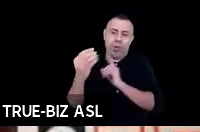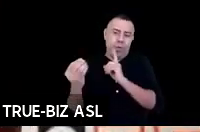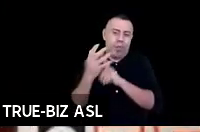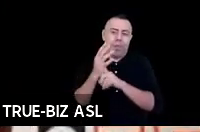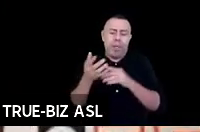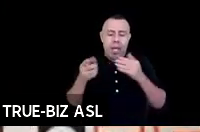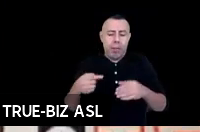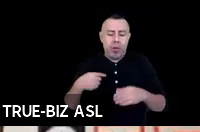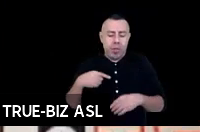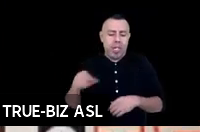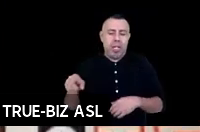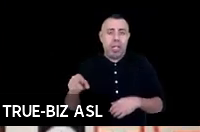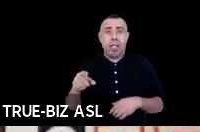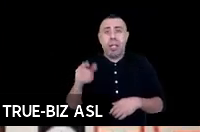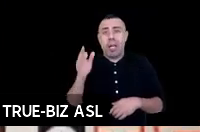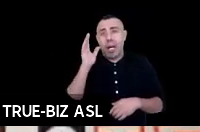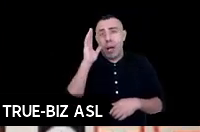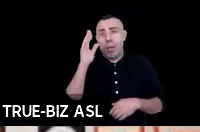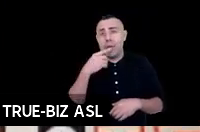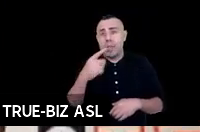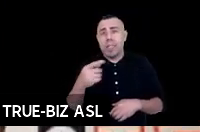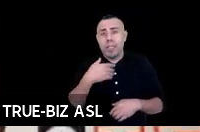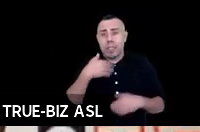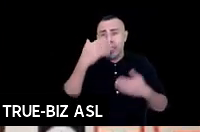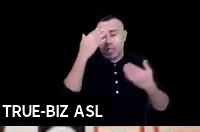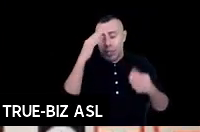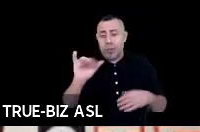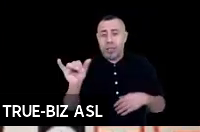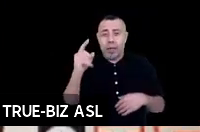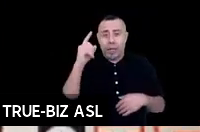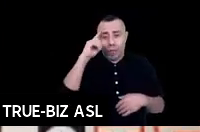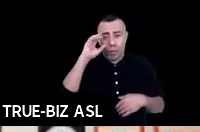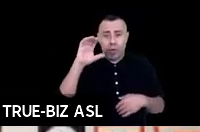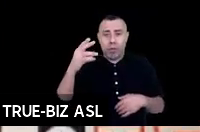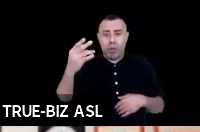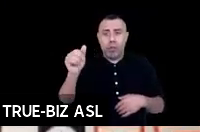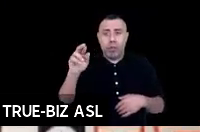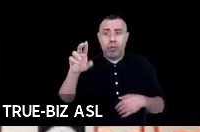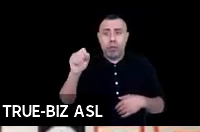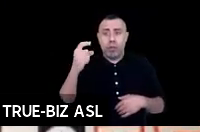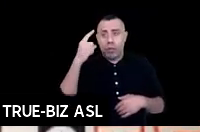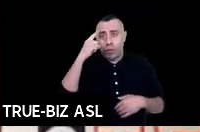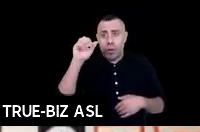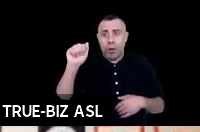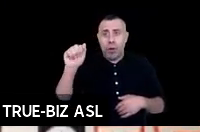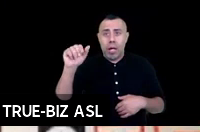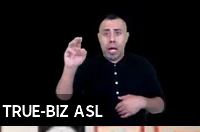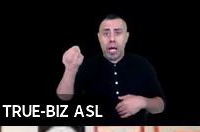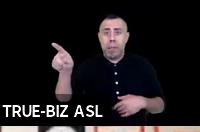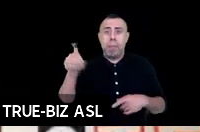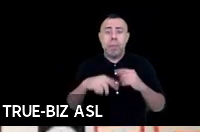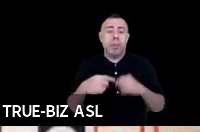I will say that I don't know if this is the case for Charles or for Adam. I'm not, but personally with me,